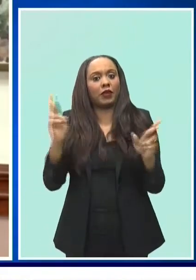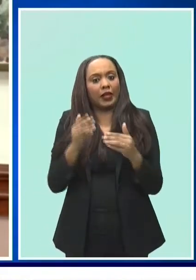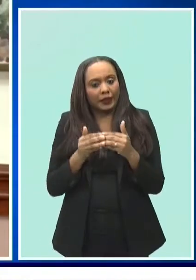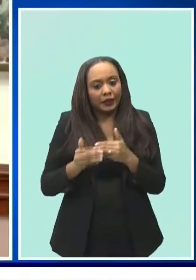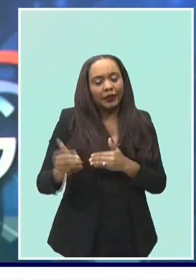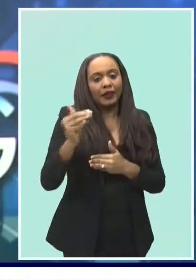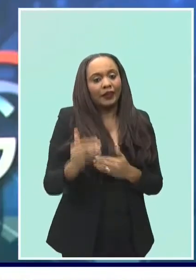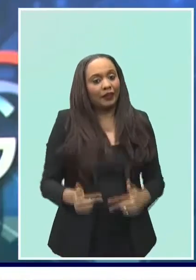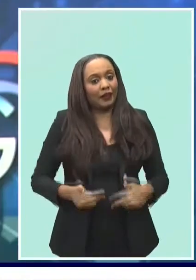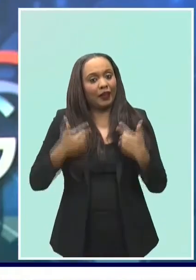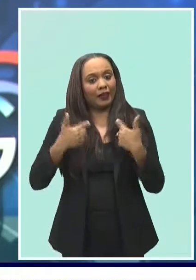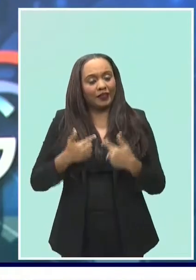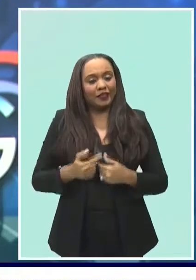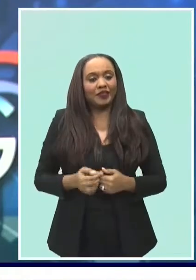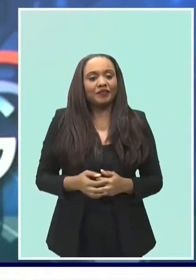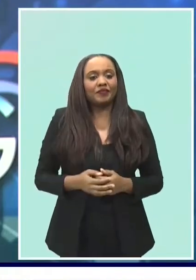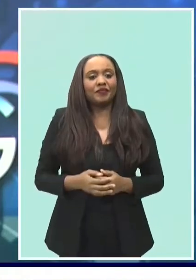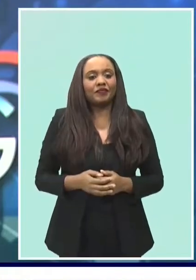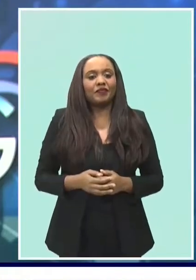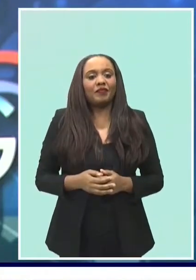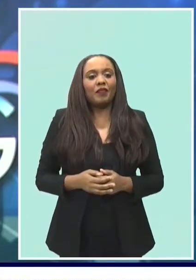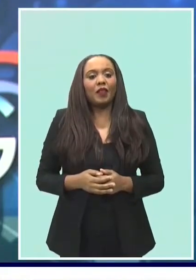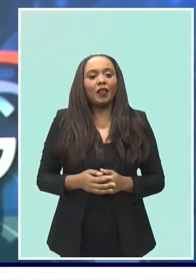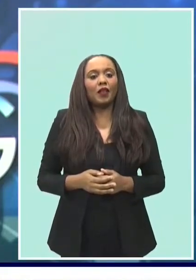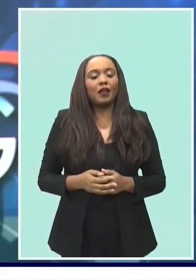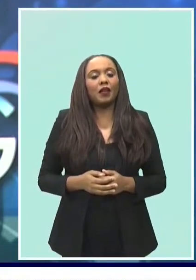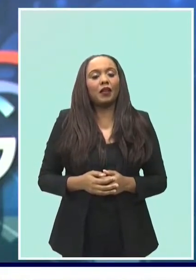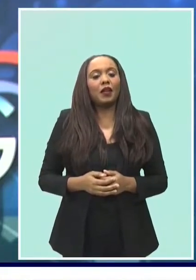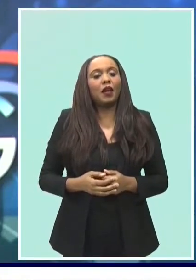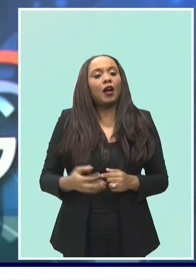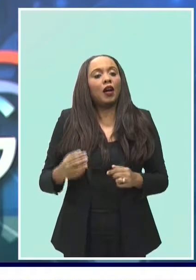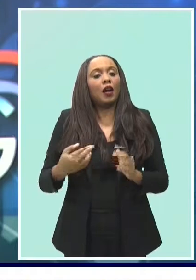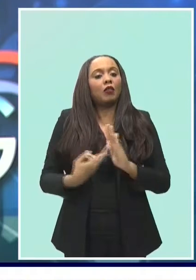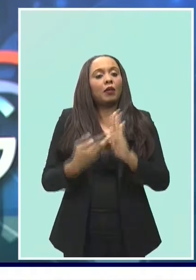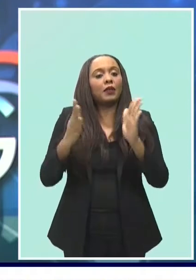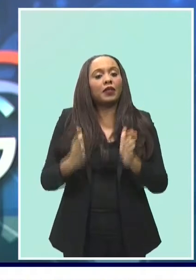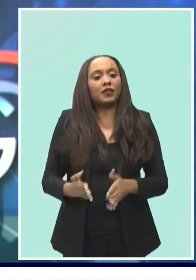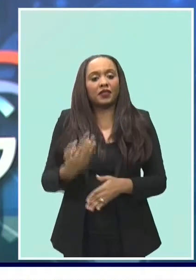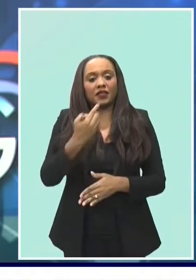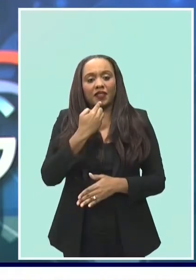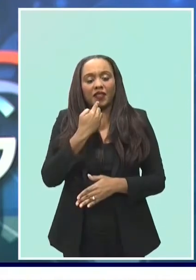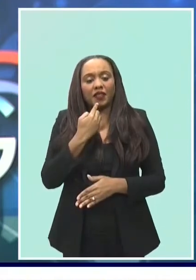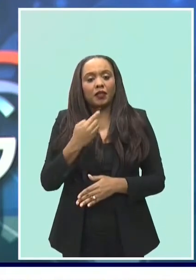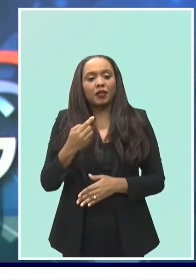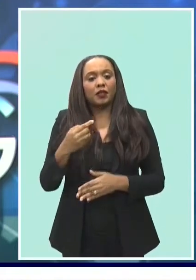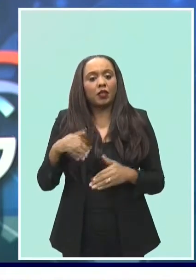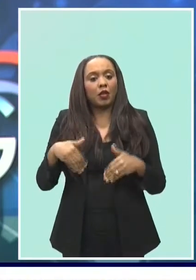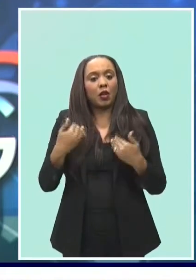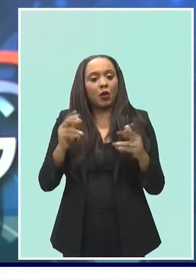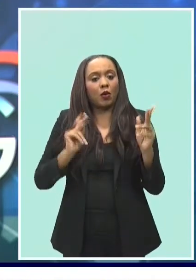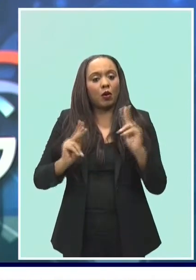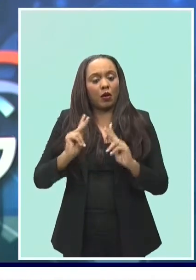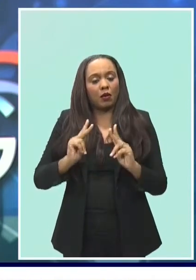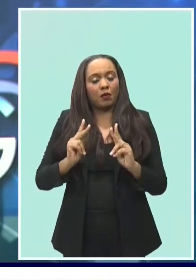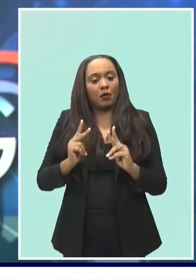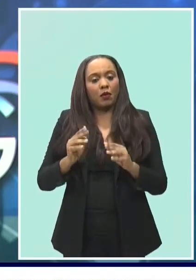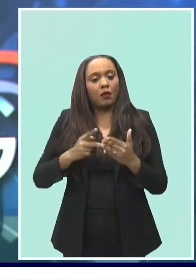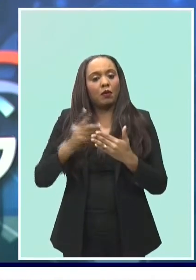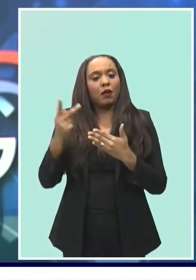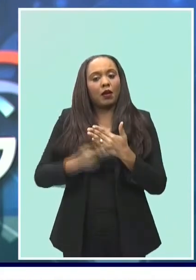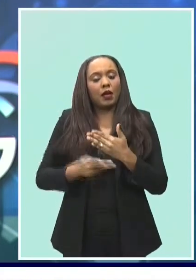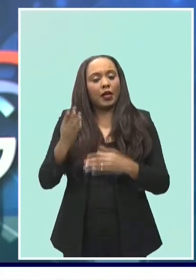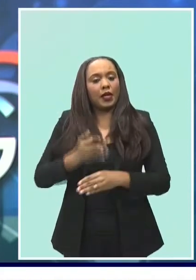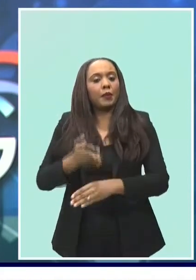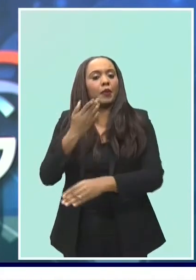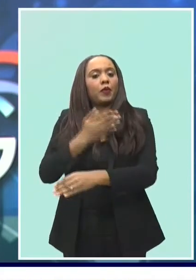especially Permanent Secretary Yolande Howard says the Youth Advance Corps is an enhancement to the Barbados Youth Service and